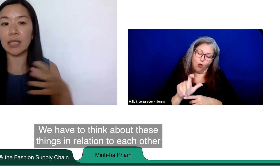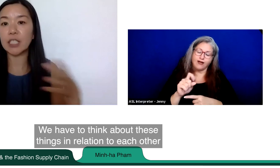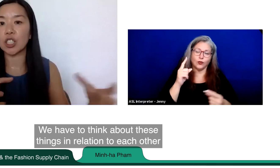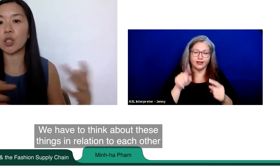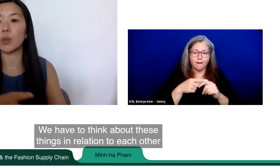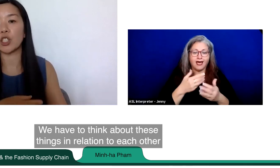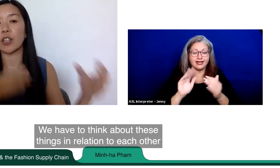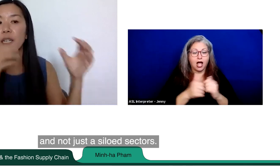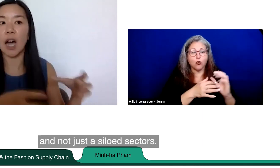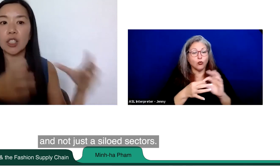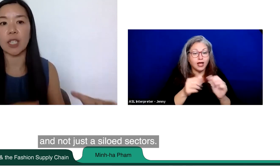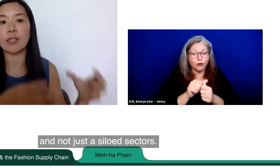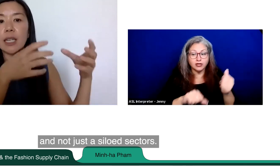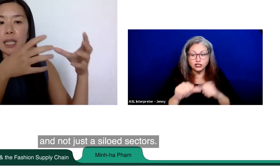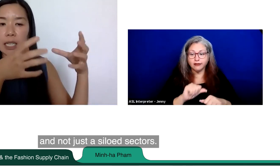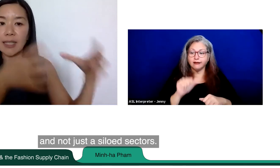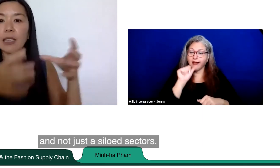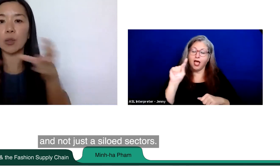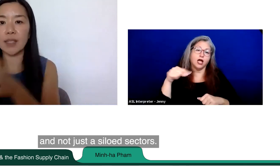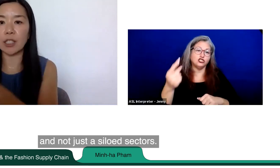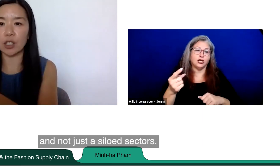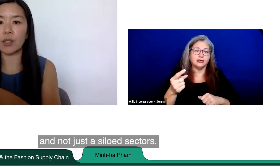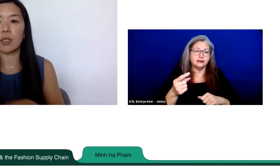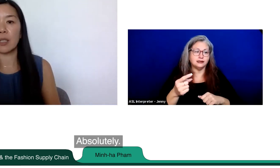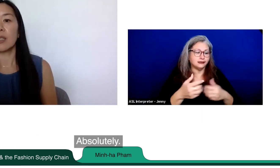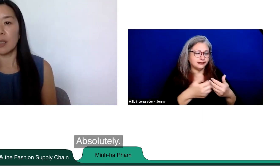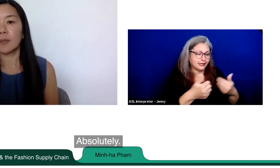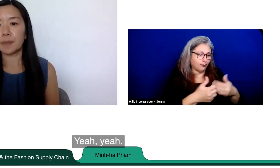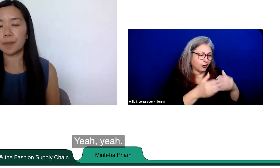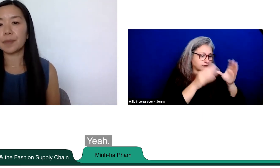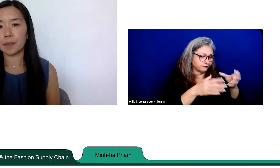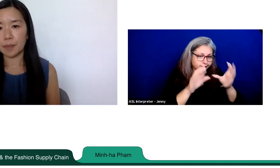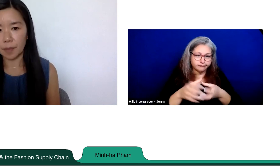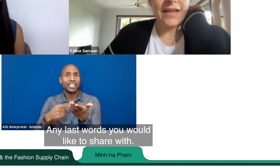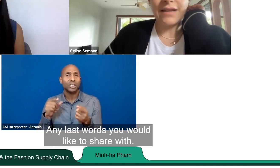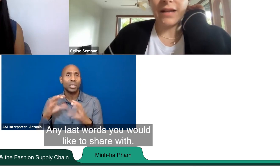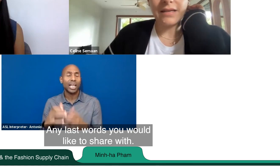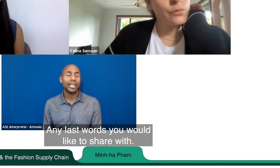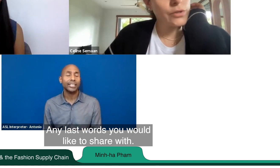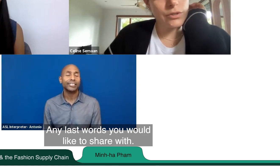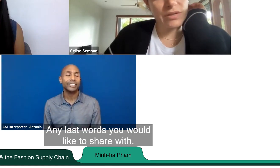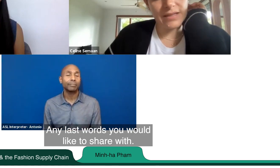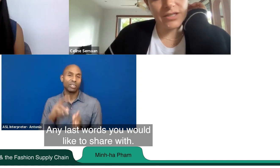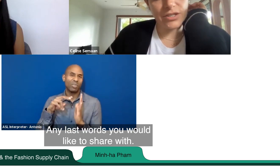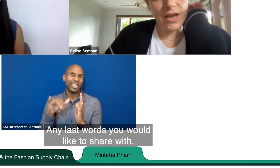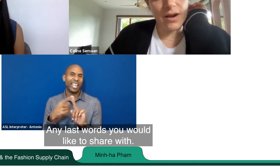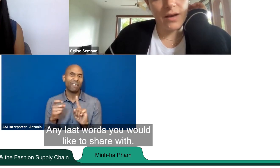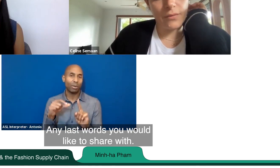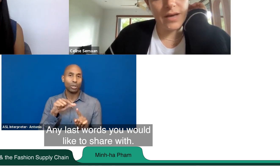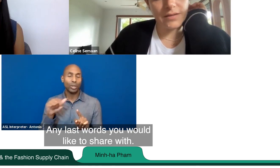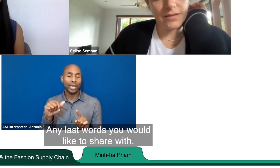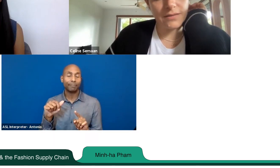in relation to each other and not just siloed sectors. Absolutely. Yeah. Any last words you would like to